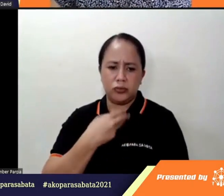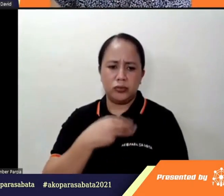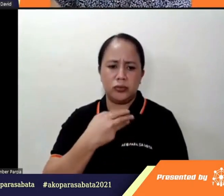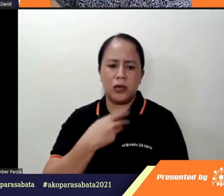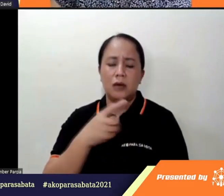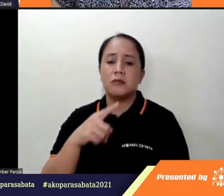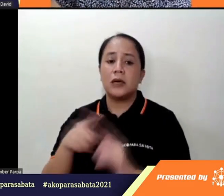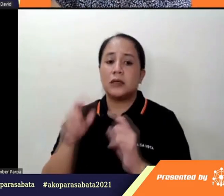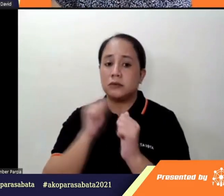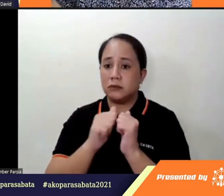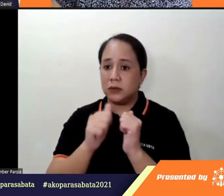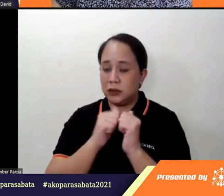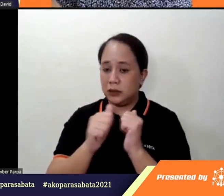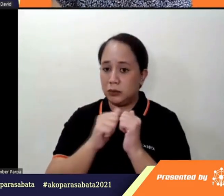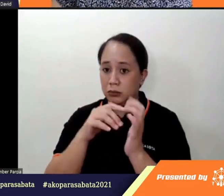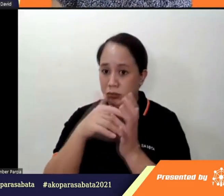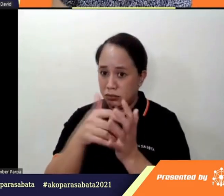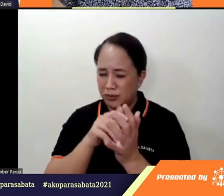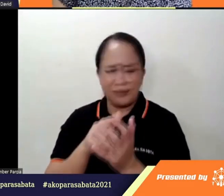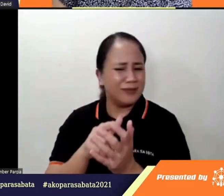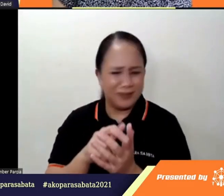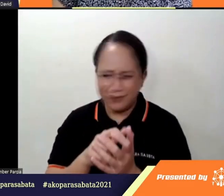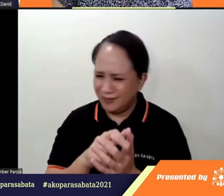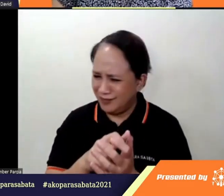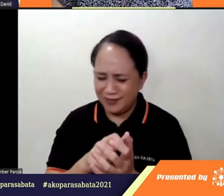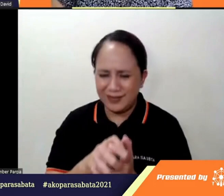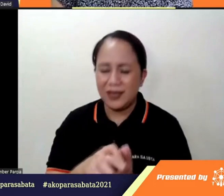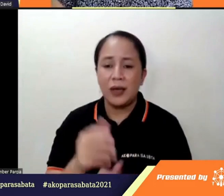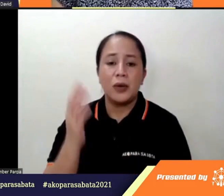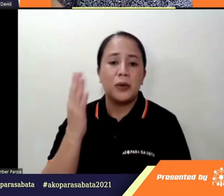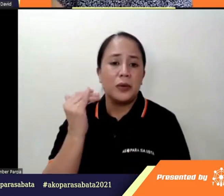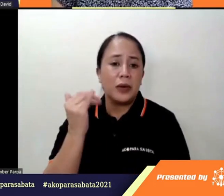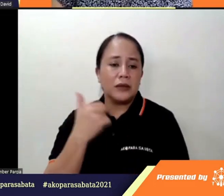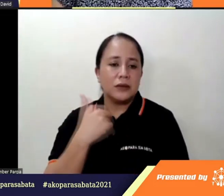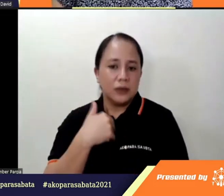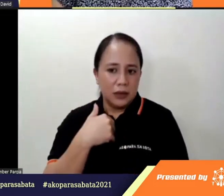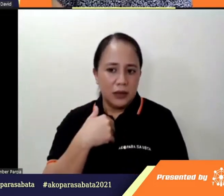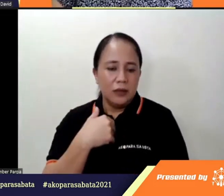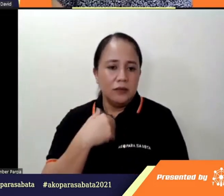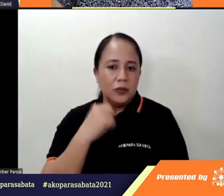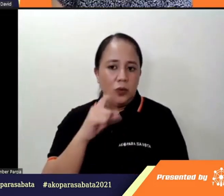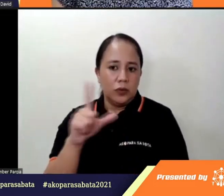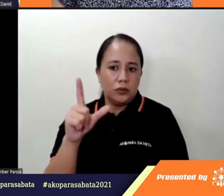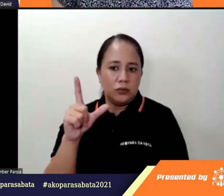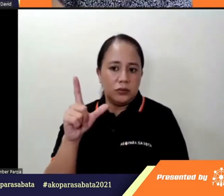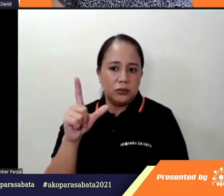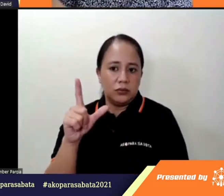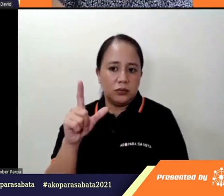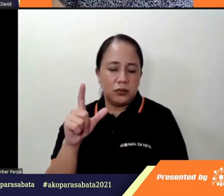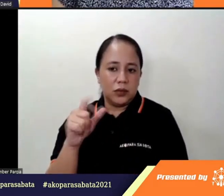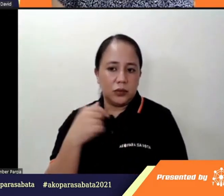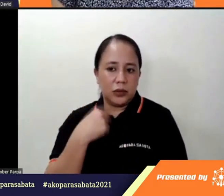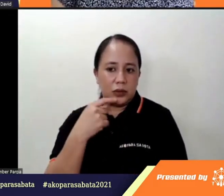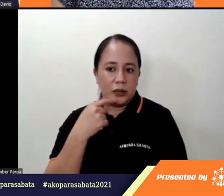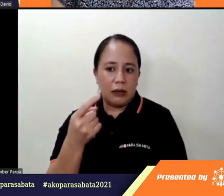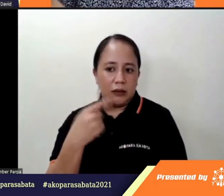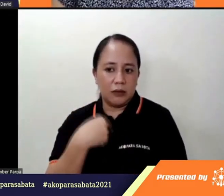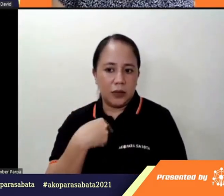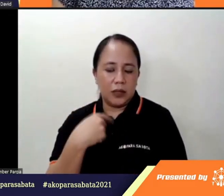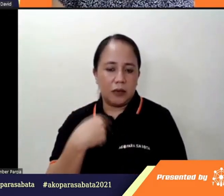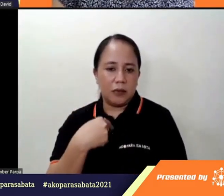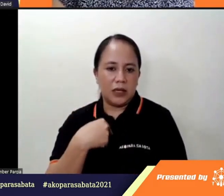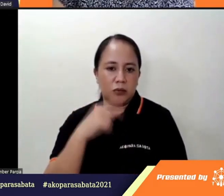it doesn't mean that you're weak. You know, kasi yan yung ano ng lahat eh, kasi you're telling me na hindi